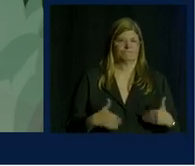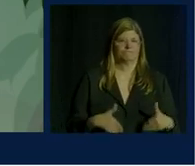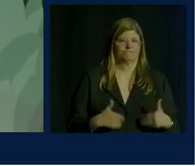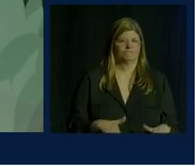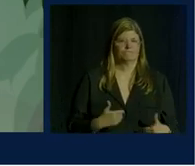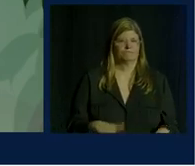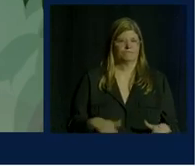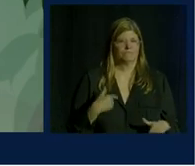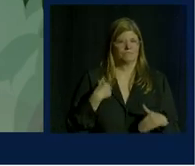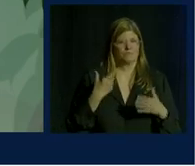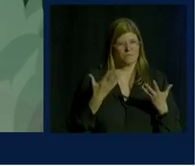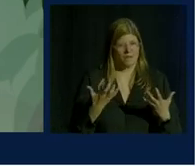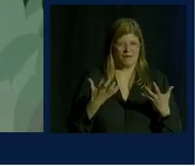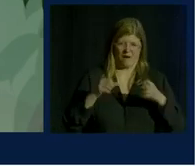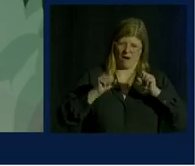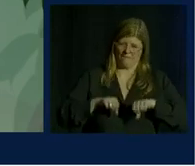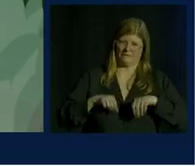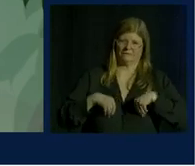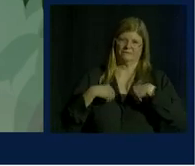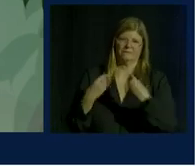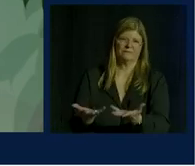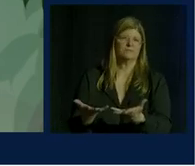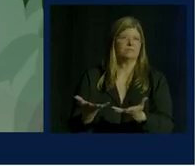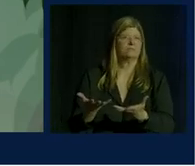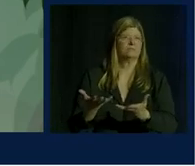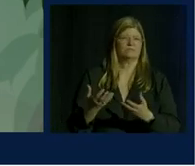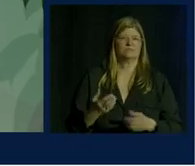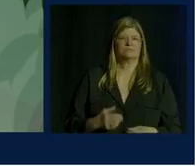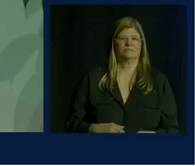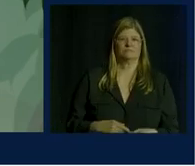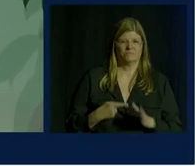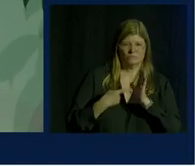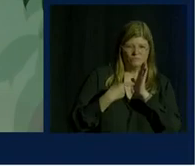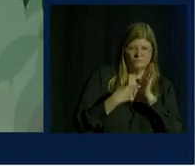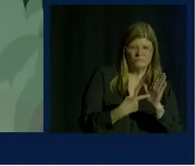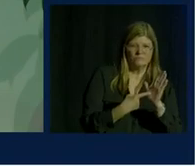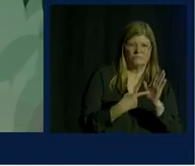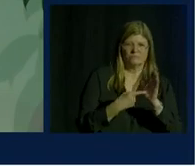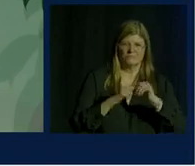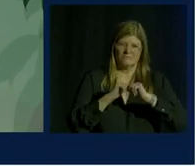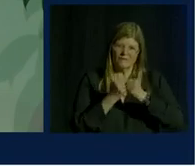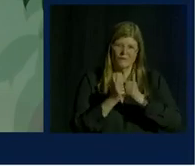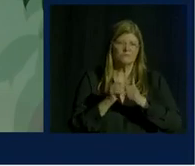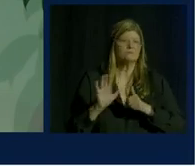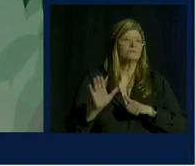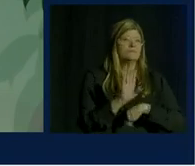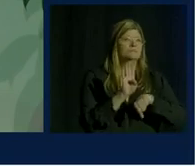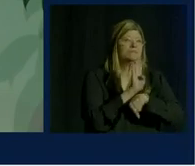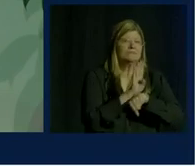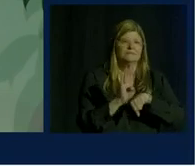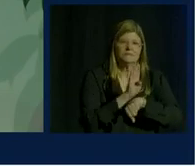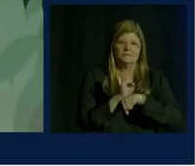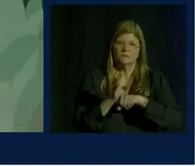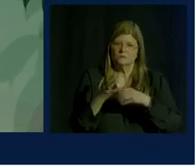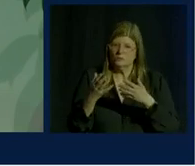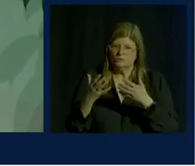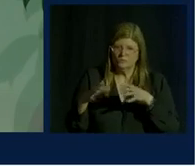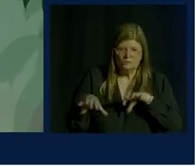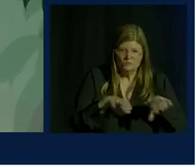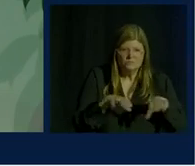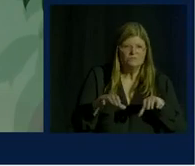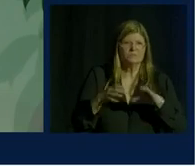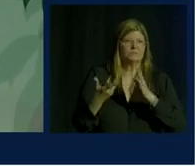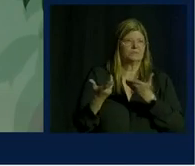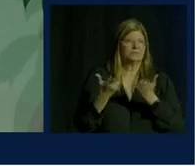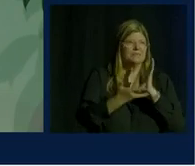provide like a dashboard that tells you how your business is doing and provides small business technical assistance, an old hat that I used to wear, to help grow